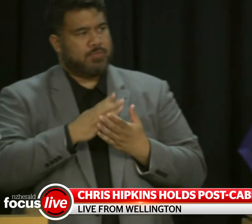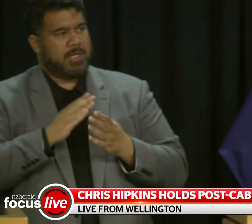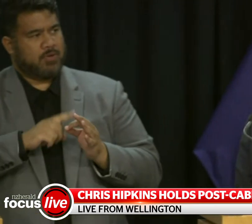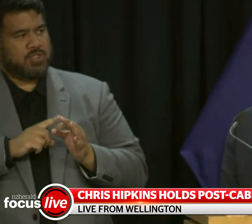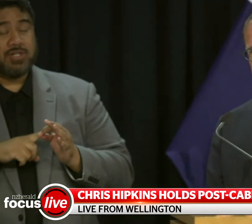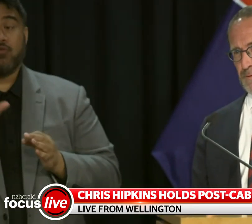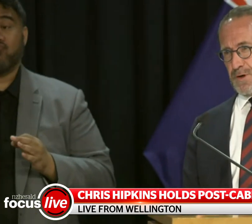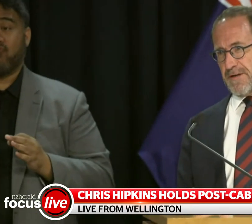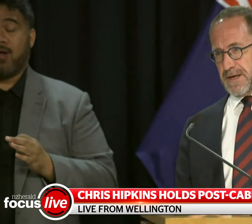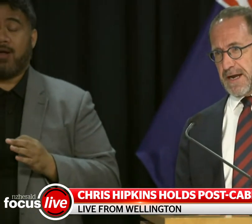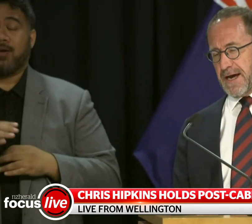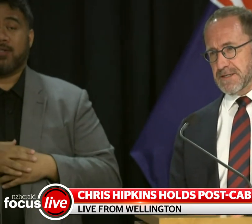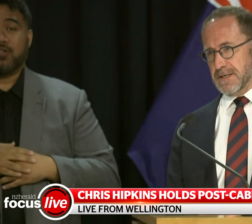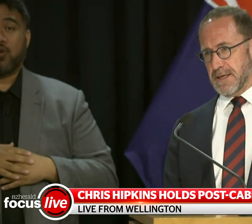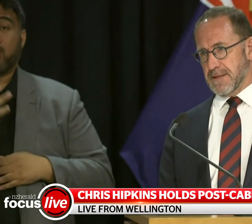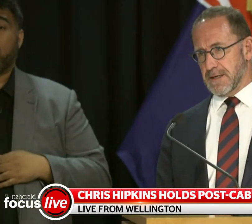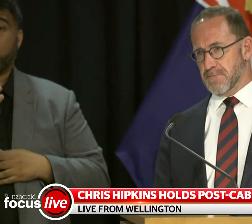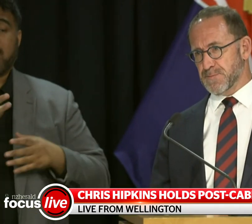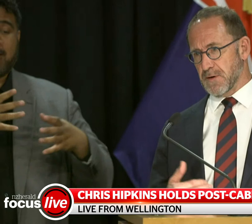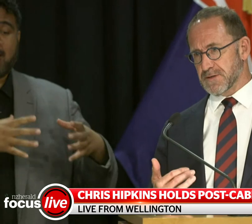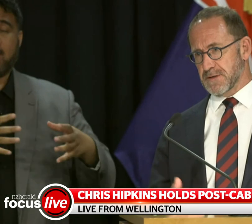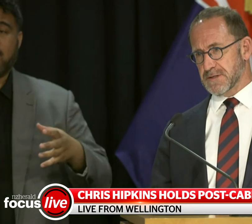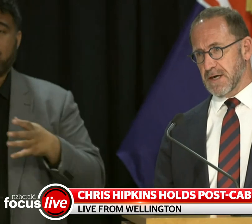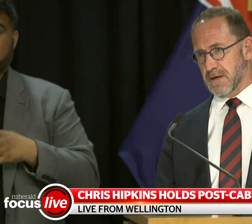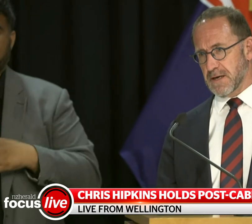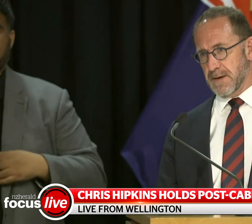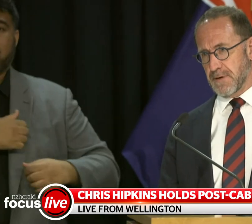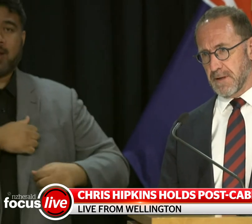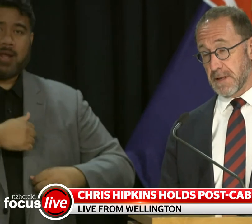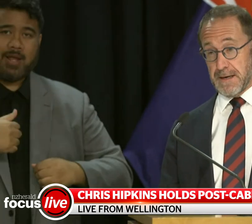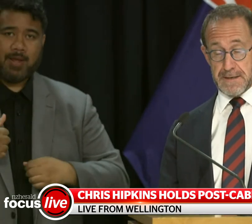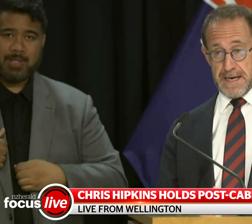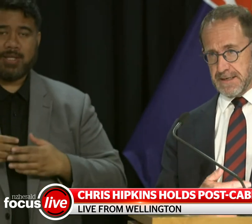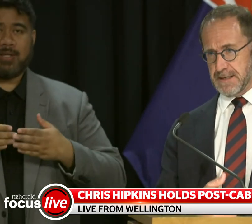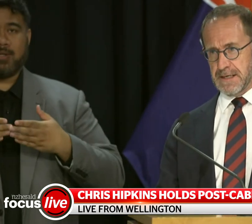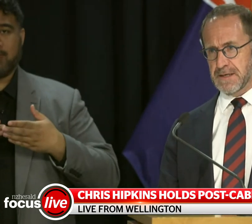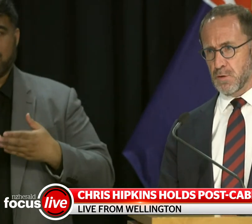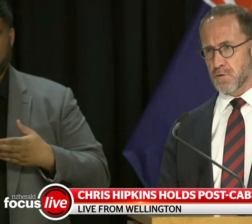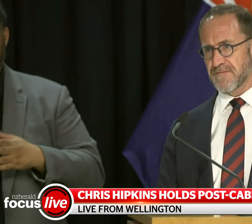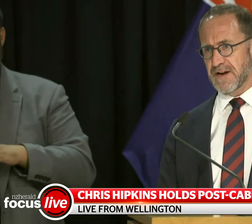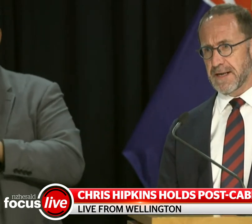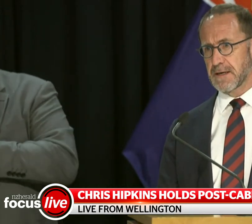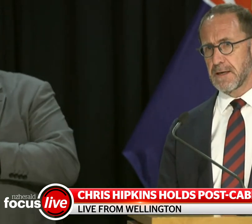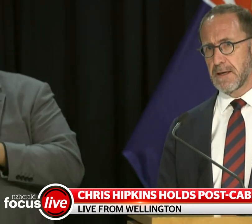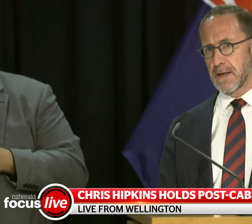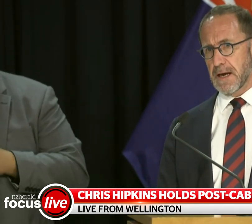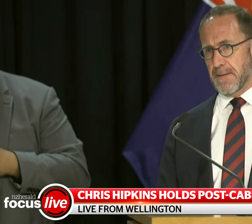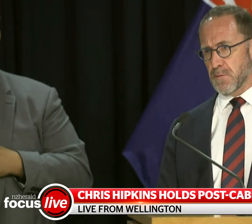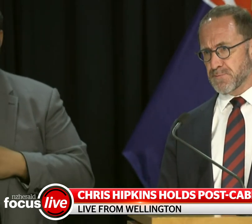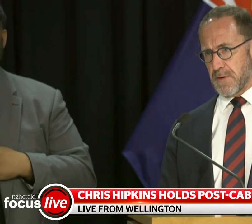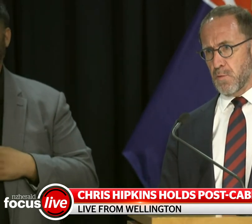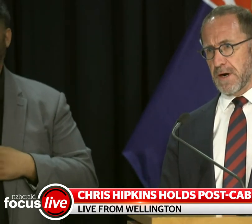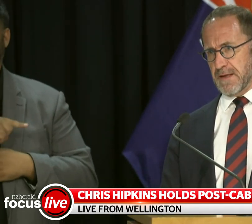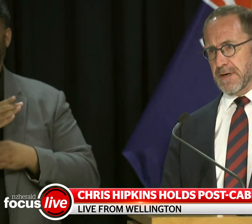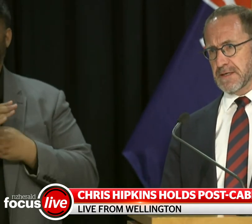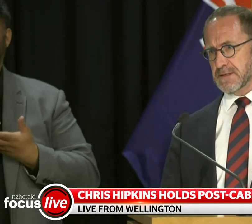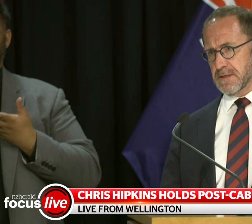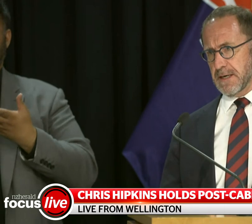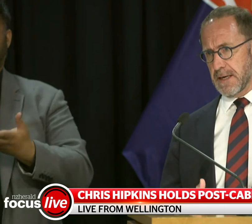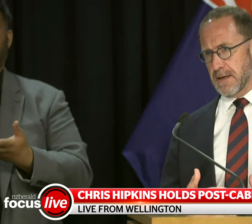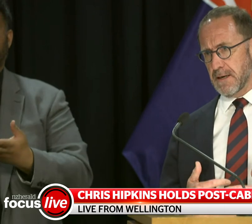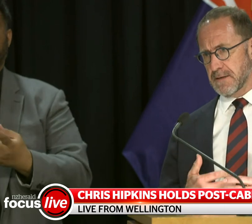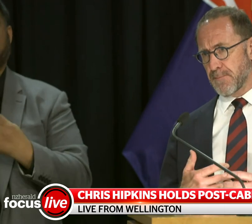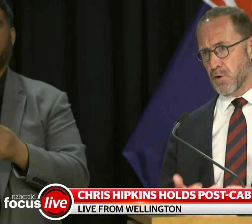All three services were heavily engaged in the response to Cyclone Gabrielle and indeed the Auckland flooding. It was probably one of the